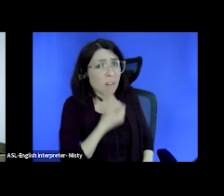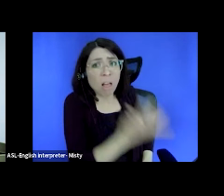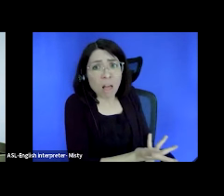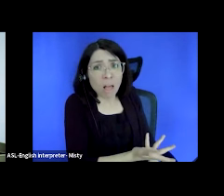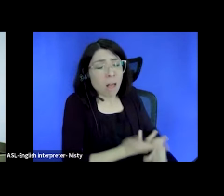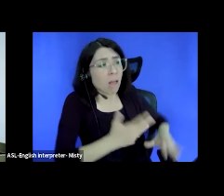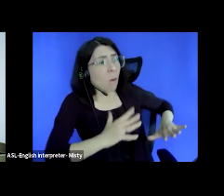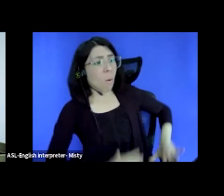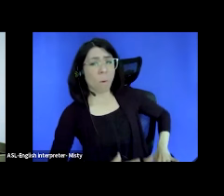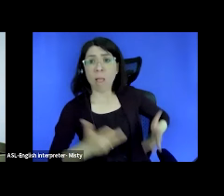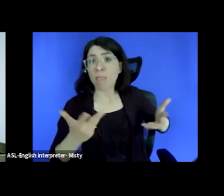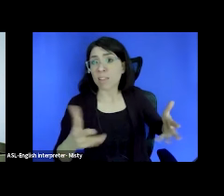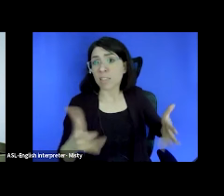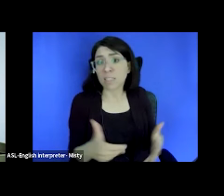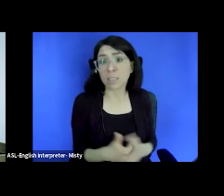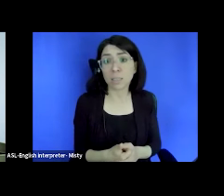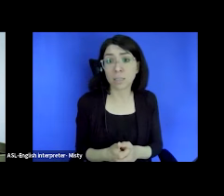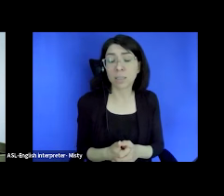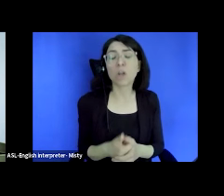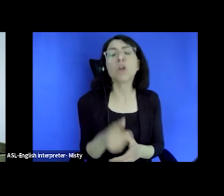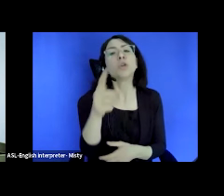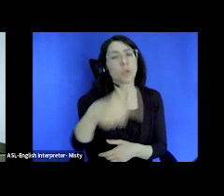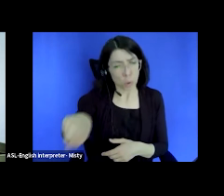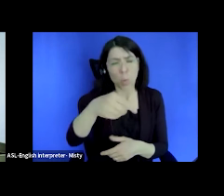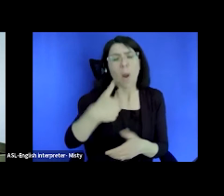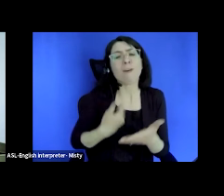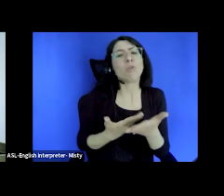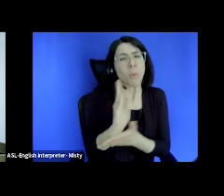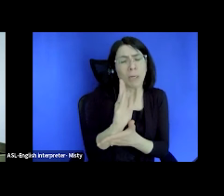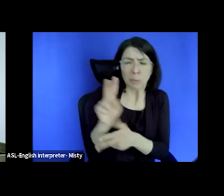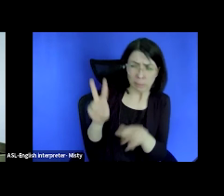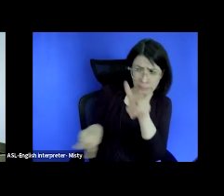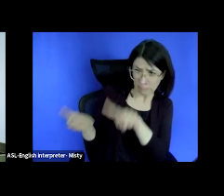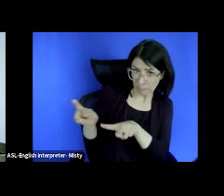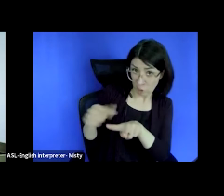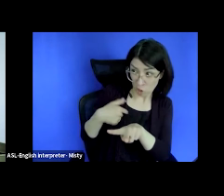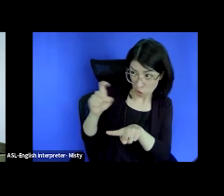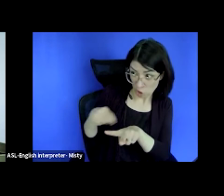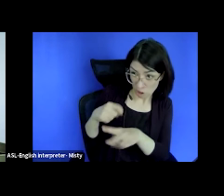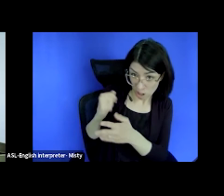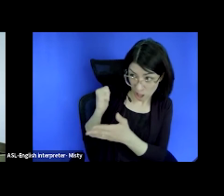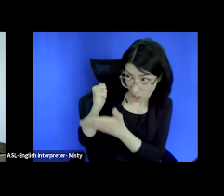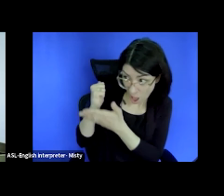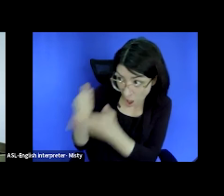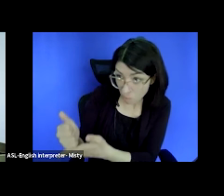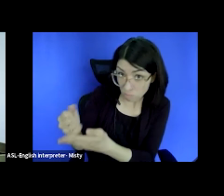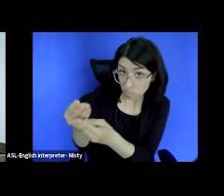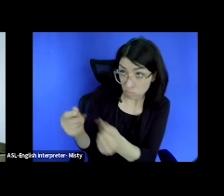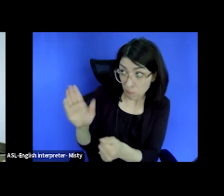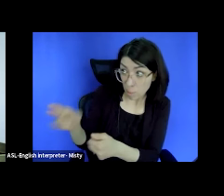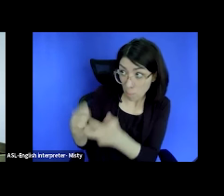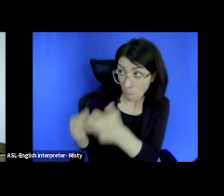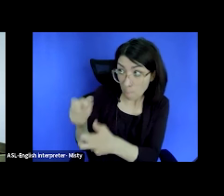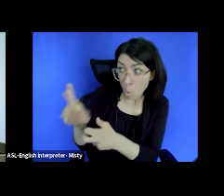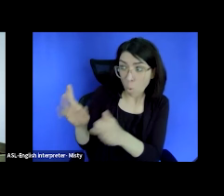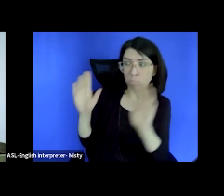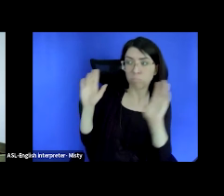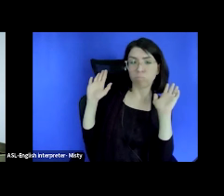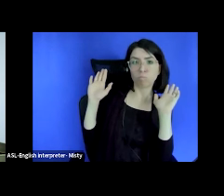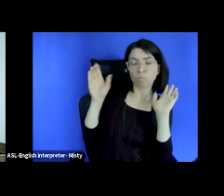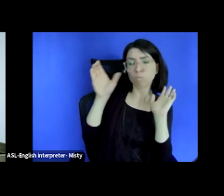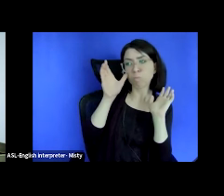right to judge if you're responsible or even ready to find solutions to other people's problems. Okay, you have the right to change